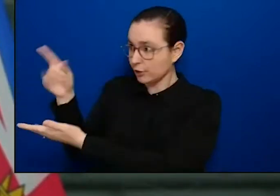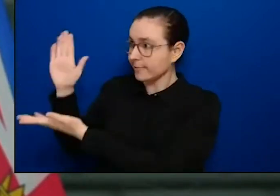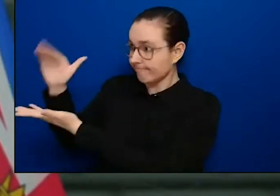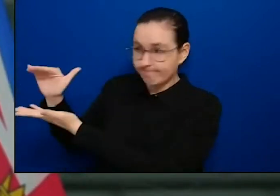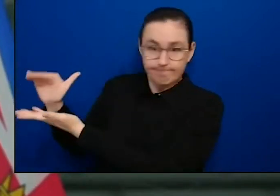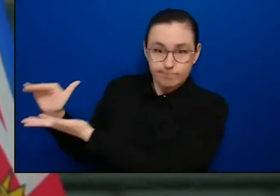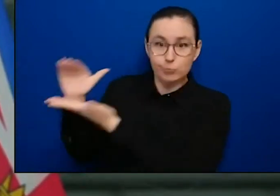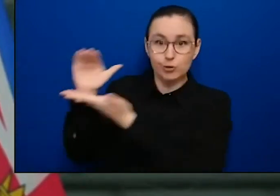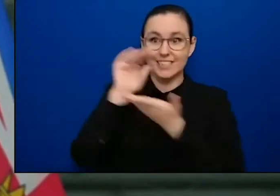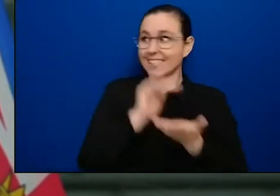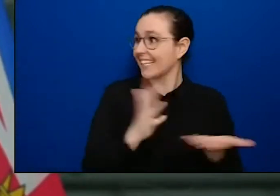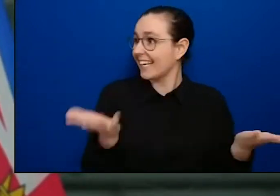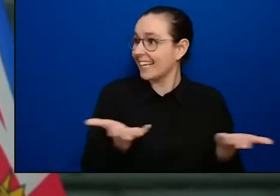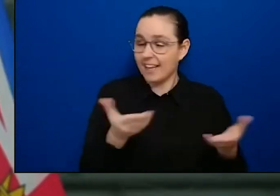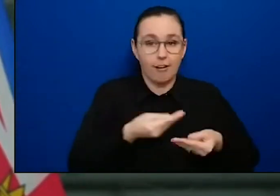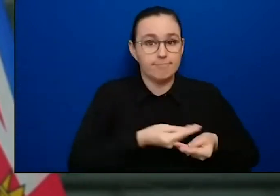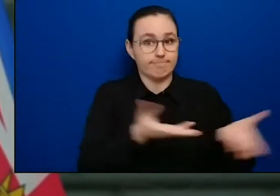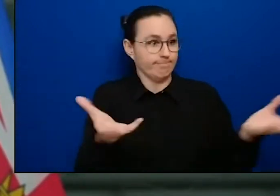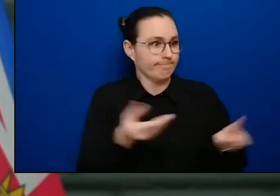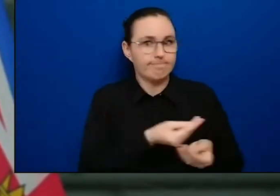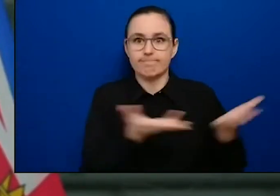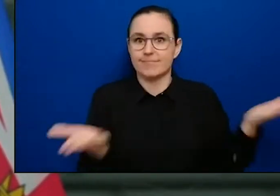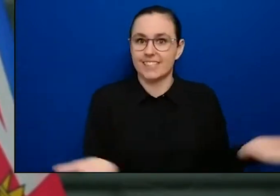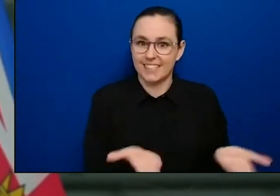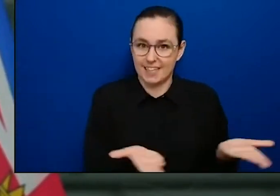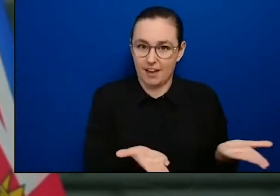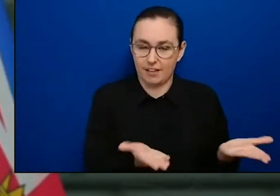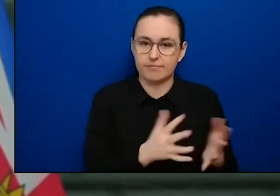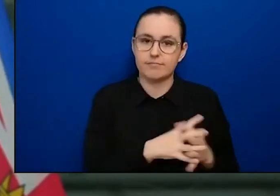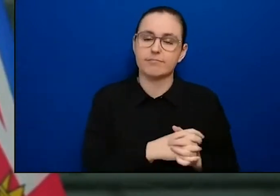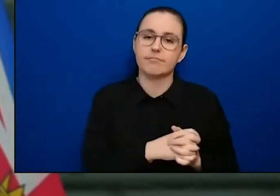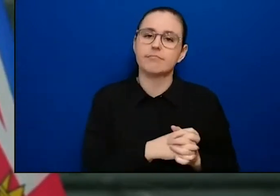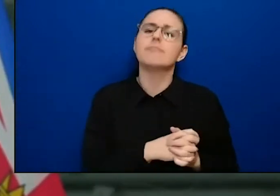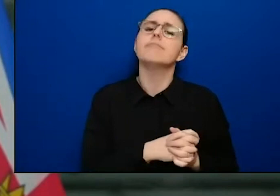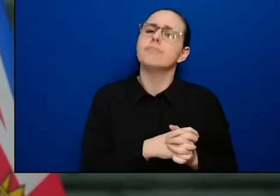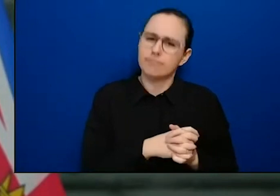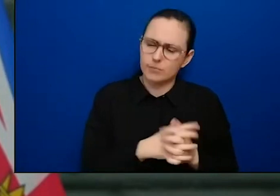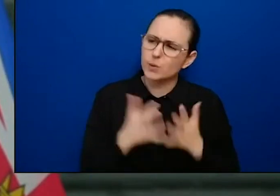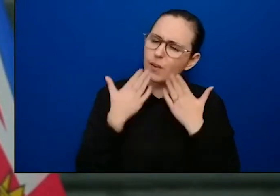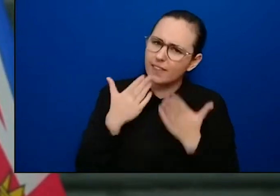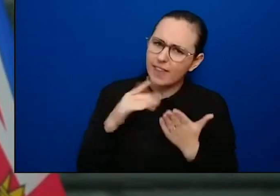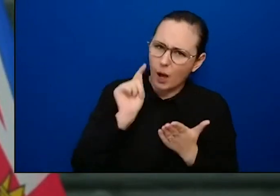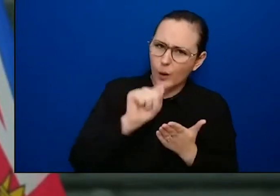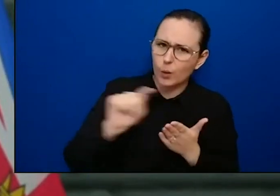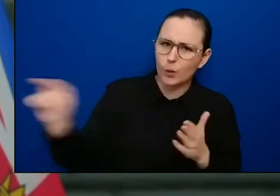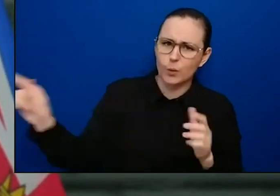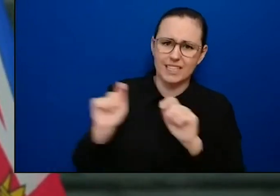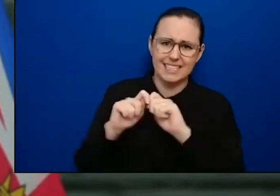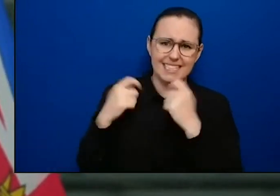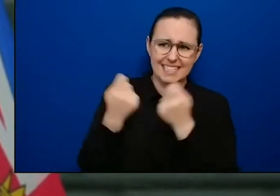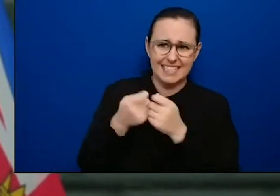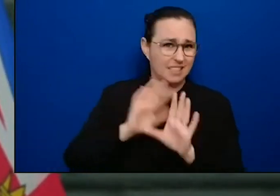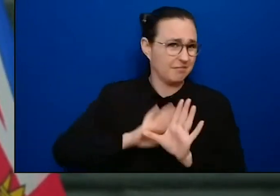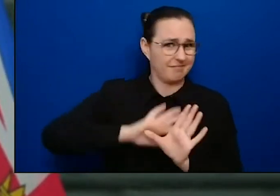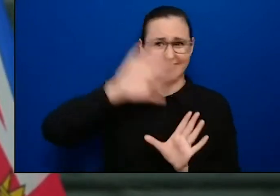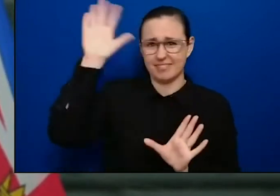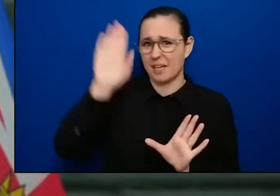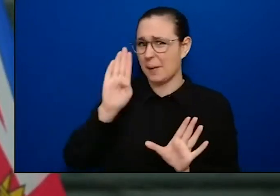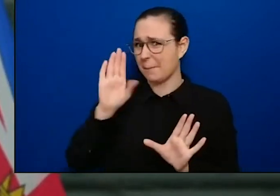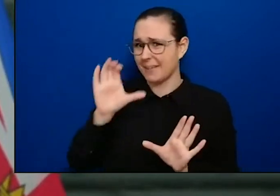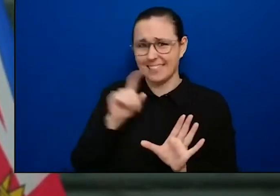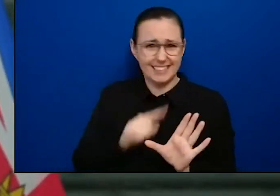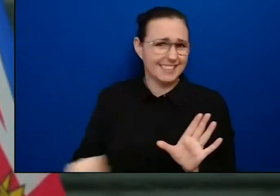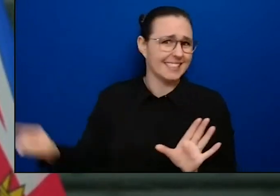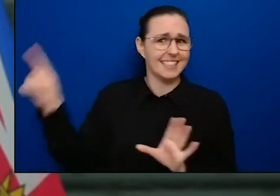give thanks and kudos to our teams across the province. There have been extreme measures to try